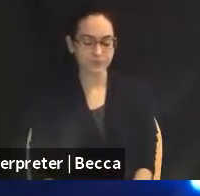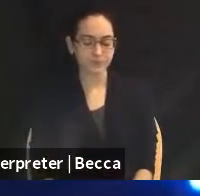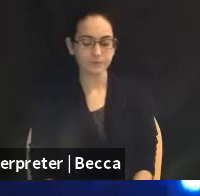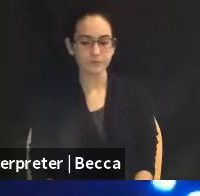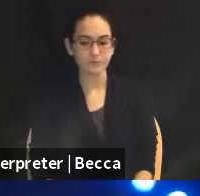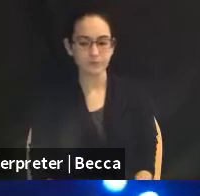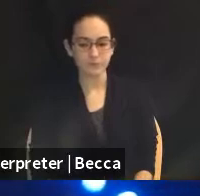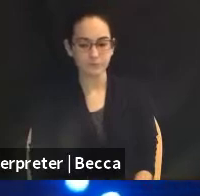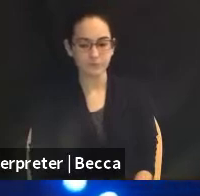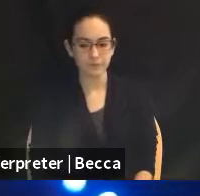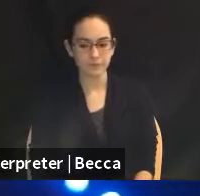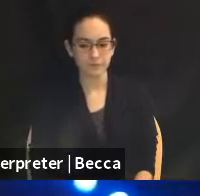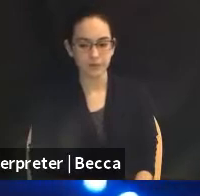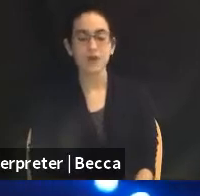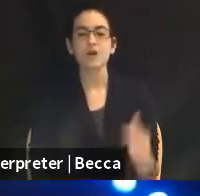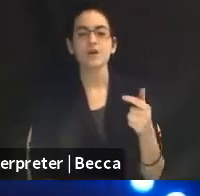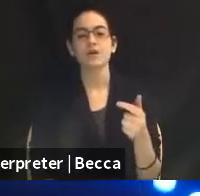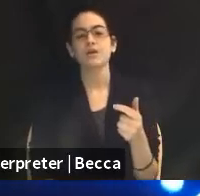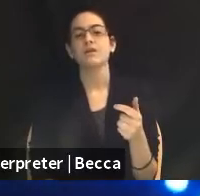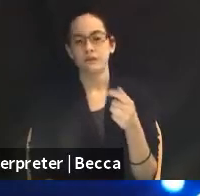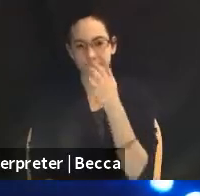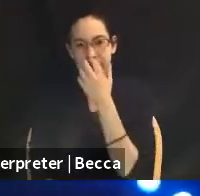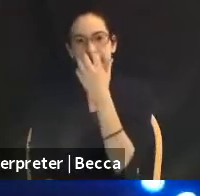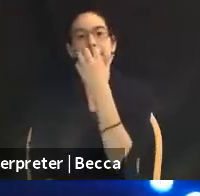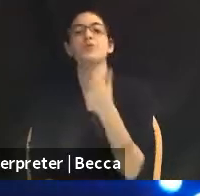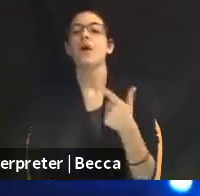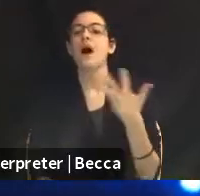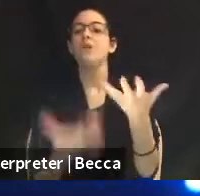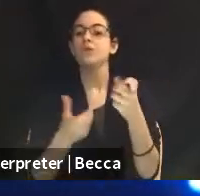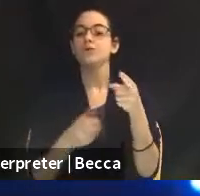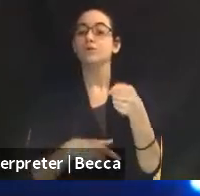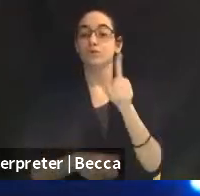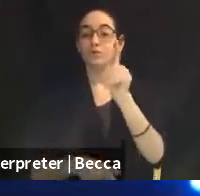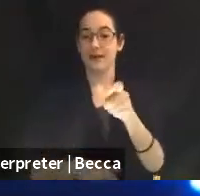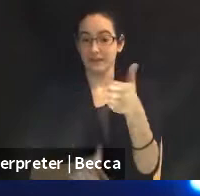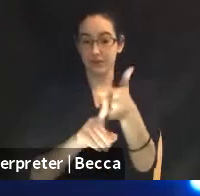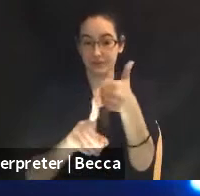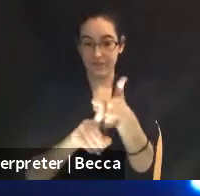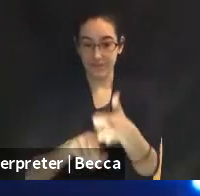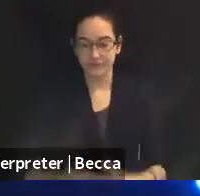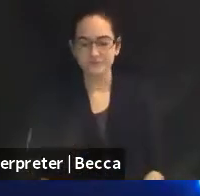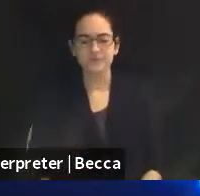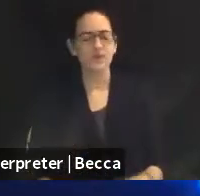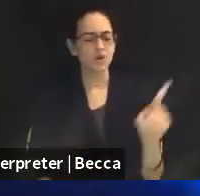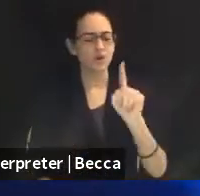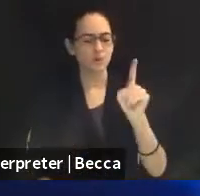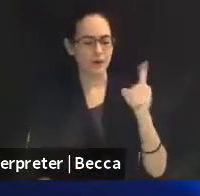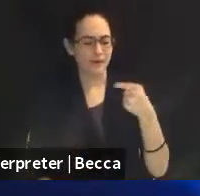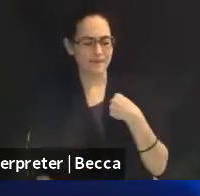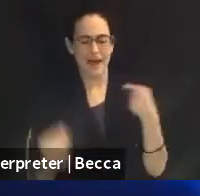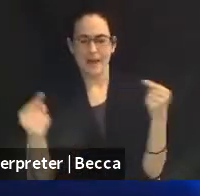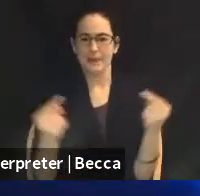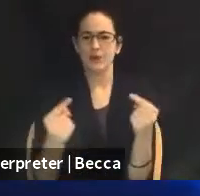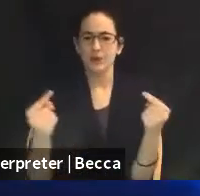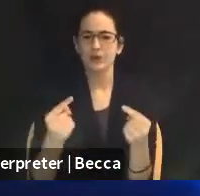I'm going to say them in first person, right? Because I want you to ask yourself these questions. Where have I been burned? And